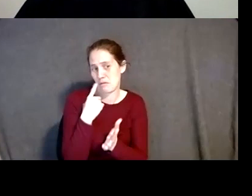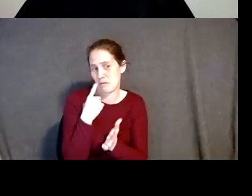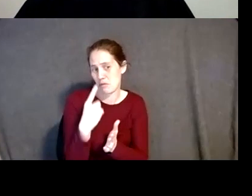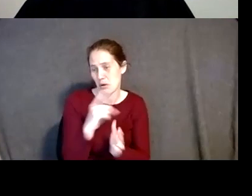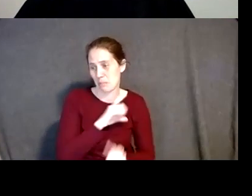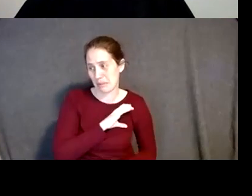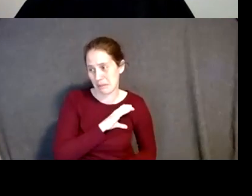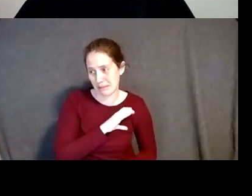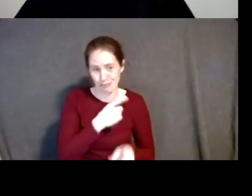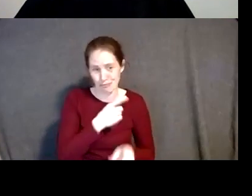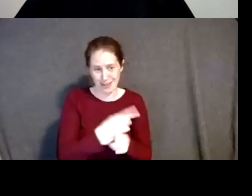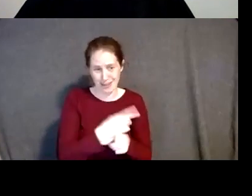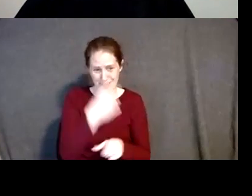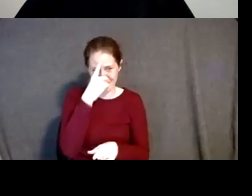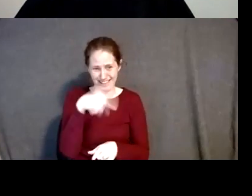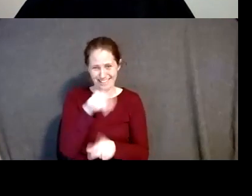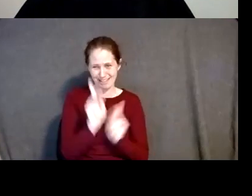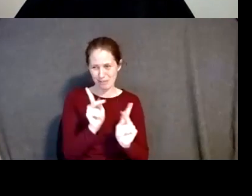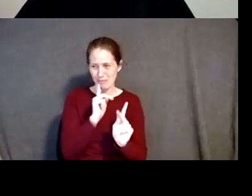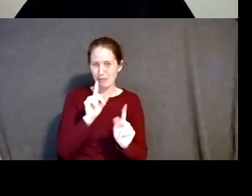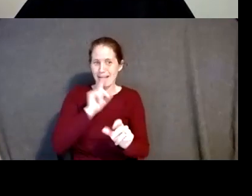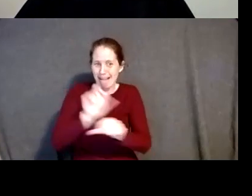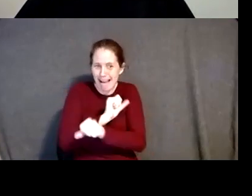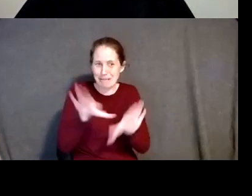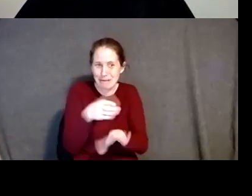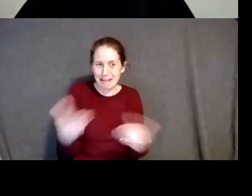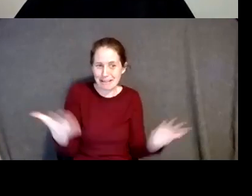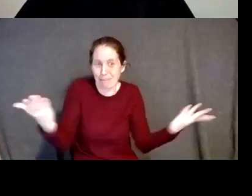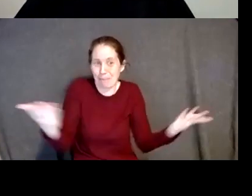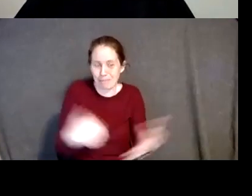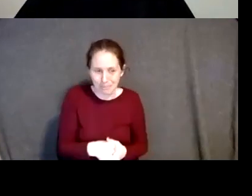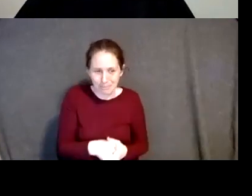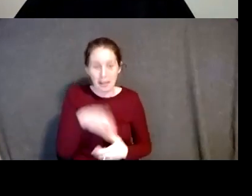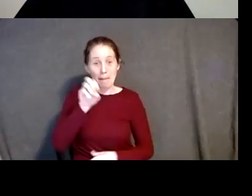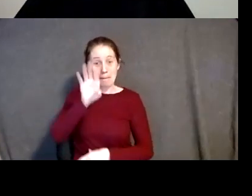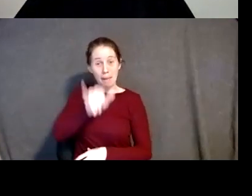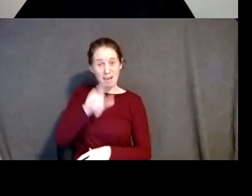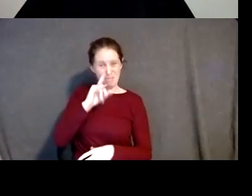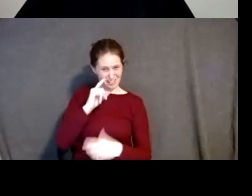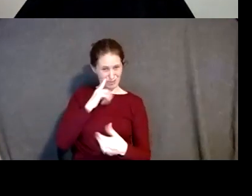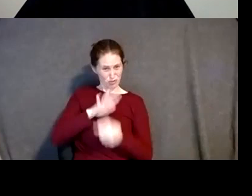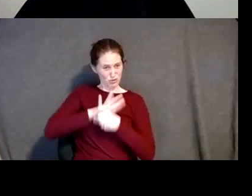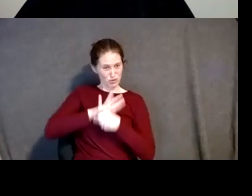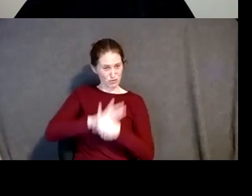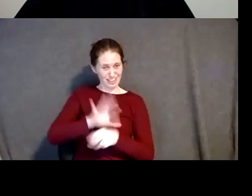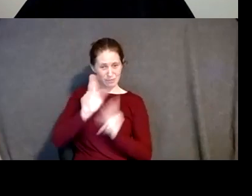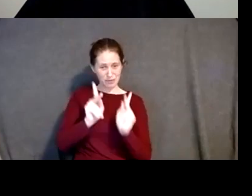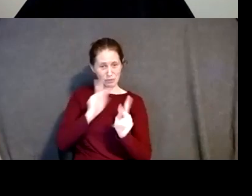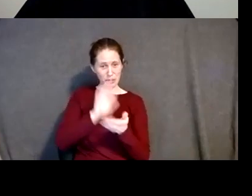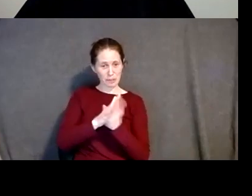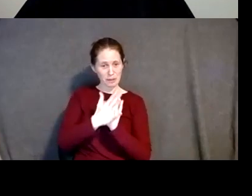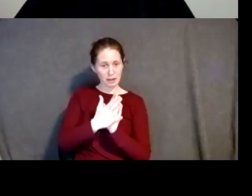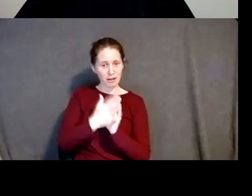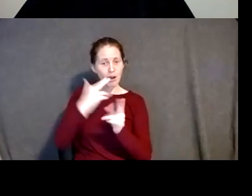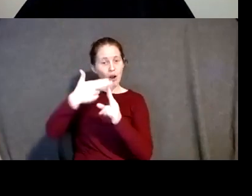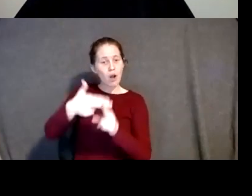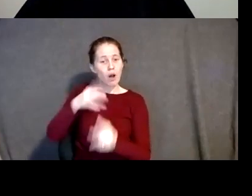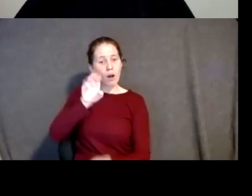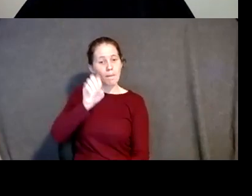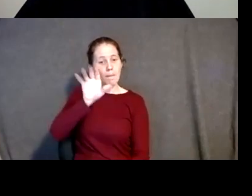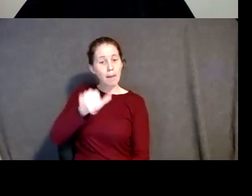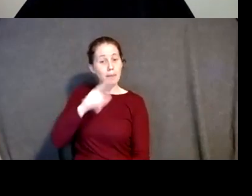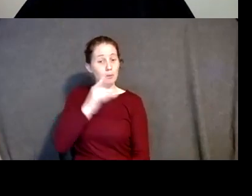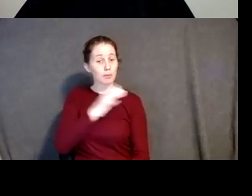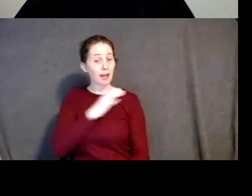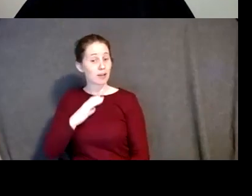because these folks actually do things. Bobby, does it stress you out when people call you Bobby, or do you prefer